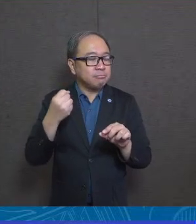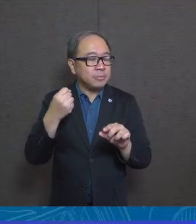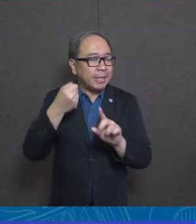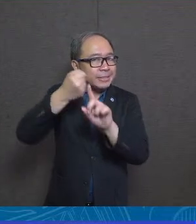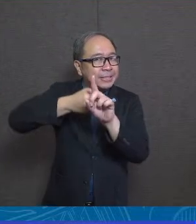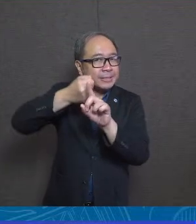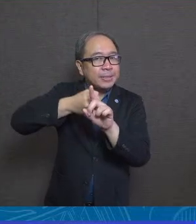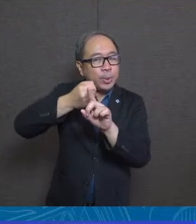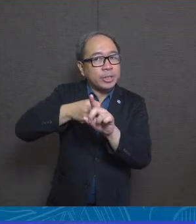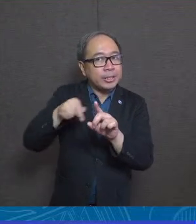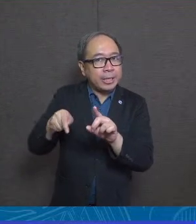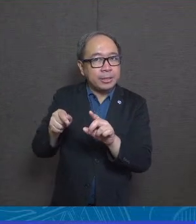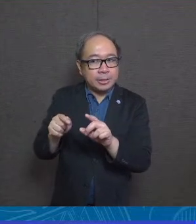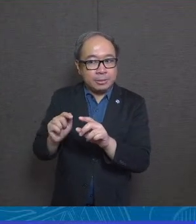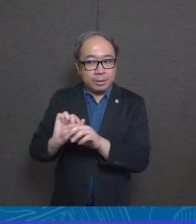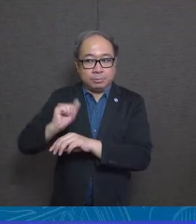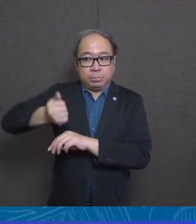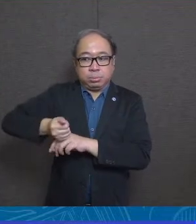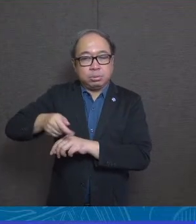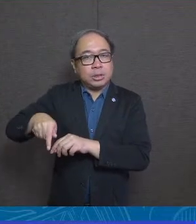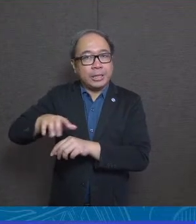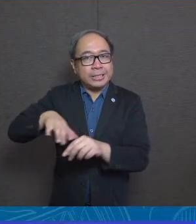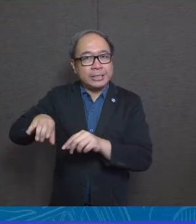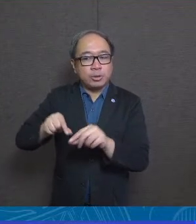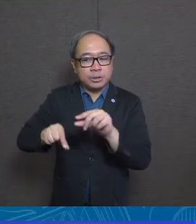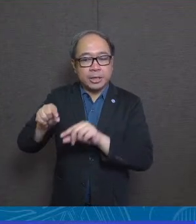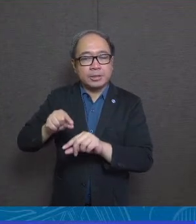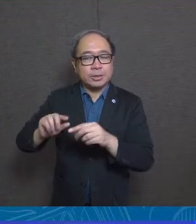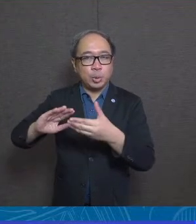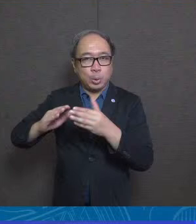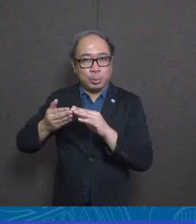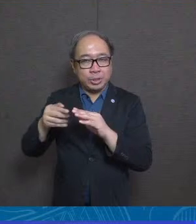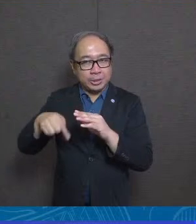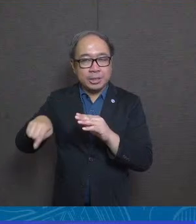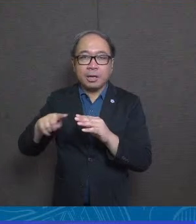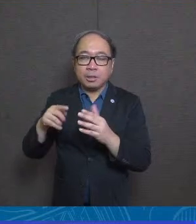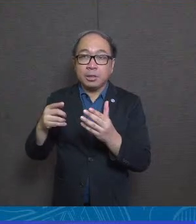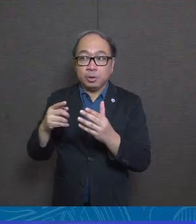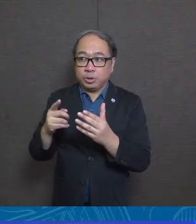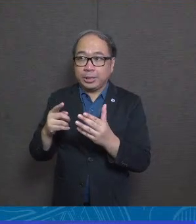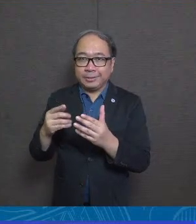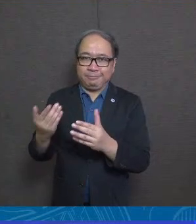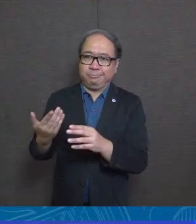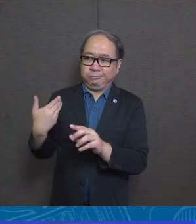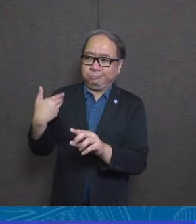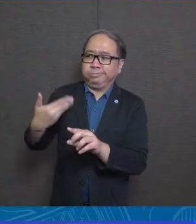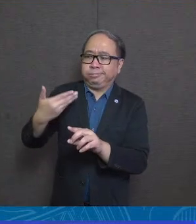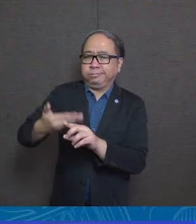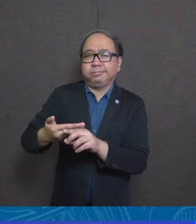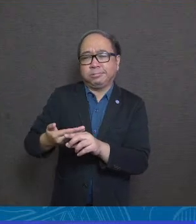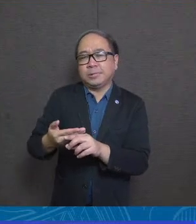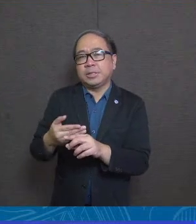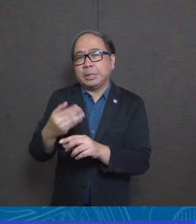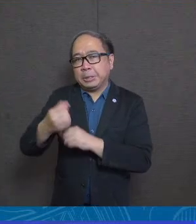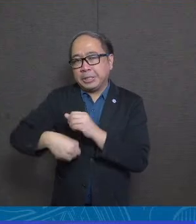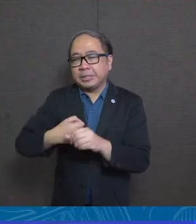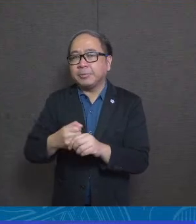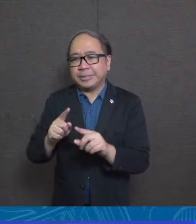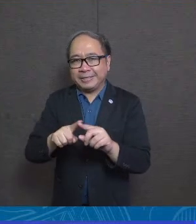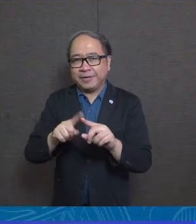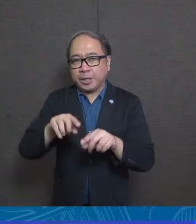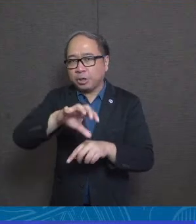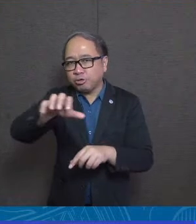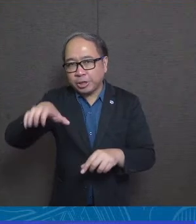starting in the scientific community, but it evolved in the last decades in different groups and different parts of the world. But the UNESCO